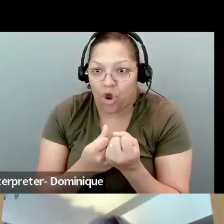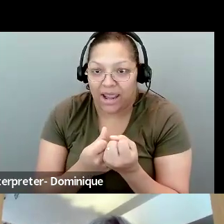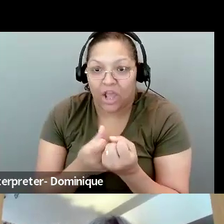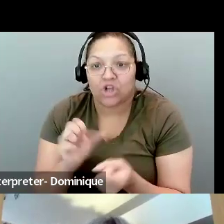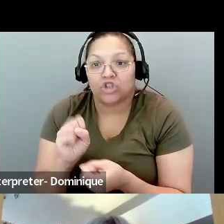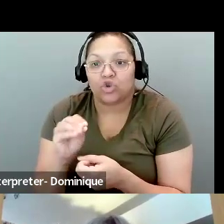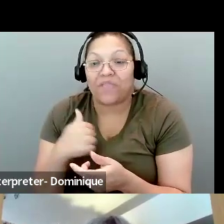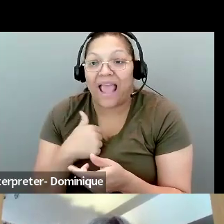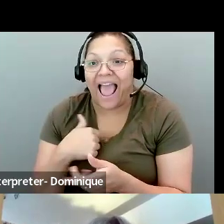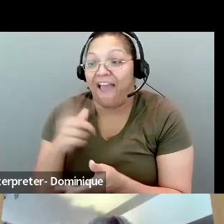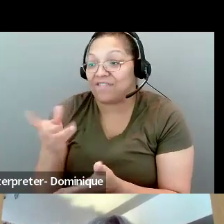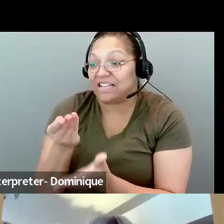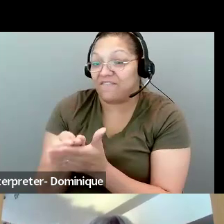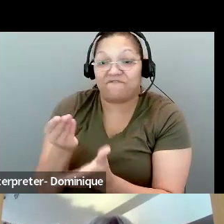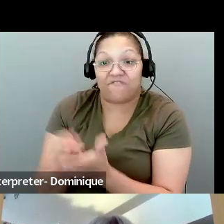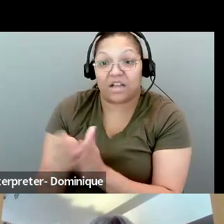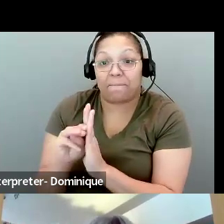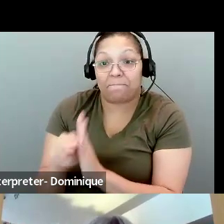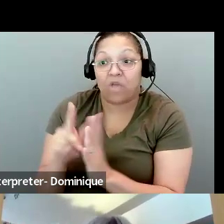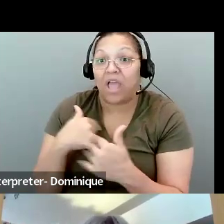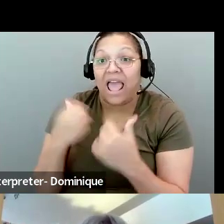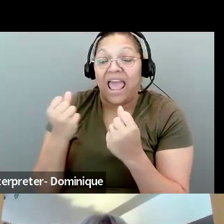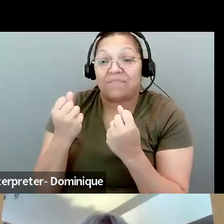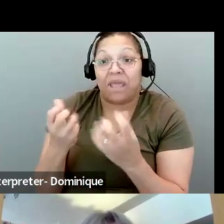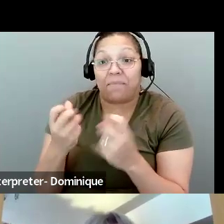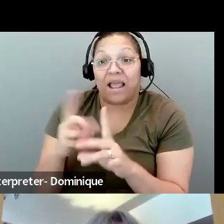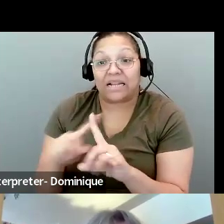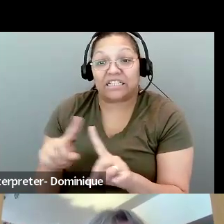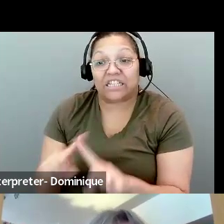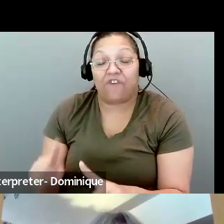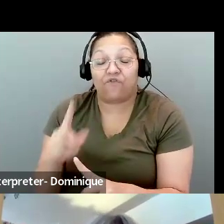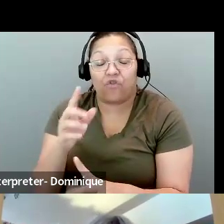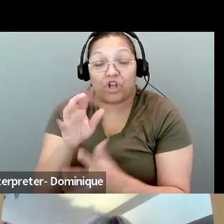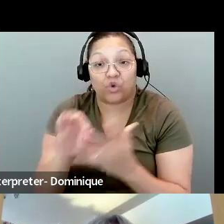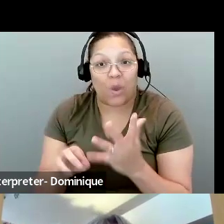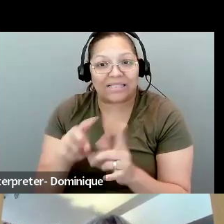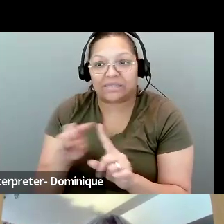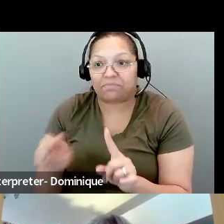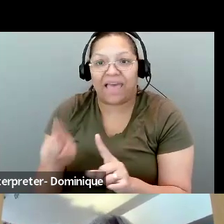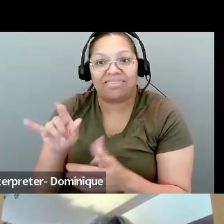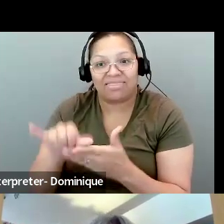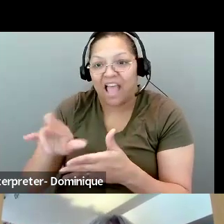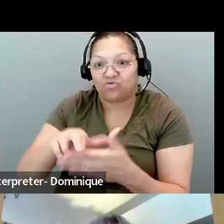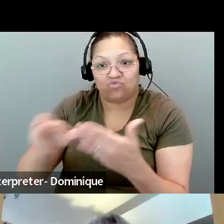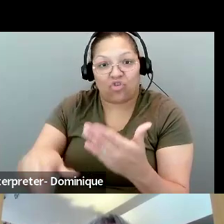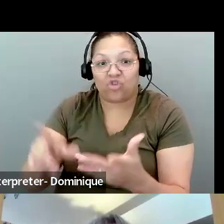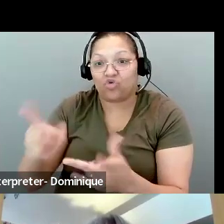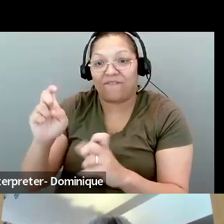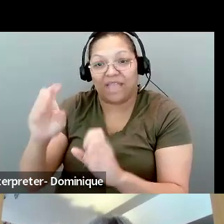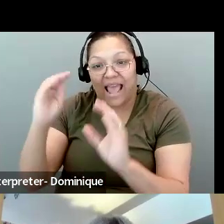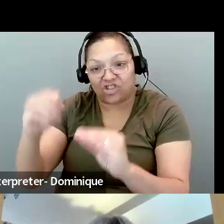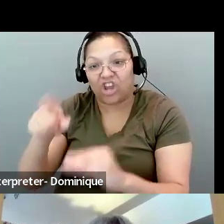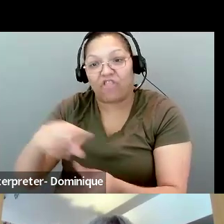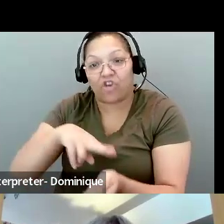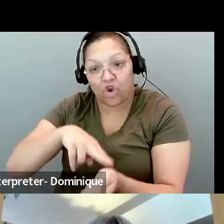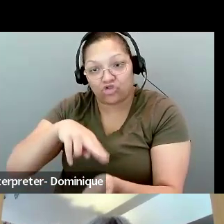a whole funding model with a whole lot of choices that have resulted in that for a lot of Wyoming counties. And so it's educating those nursing homes,